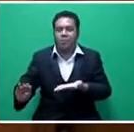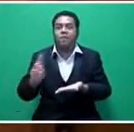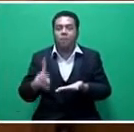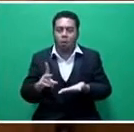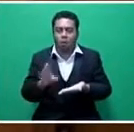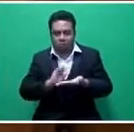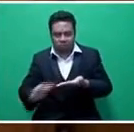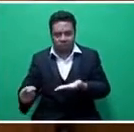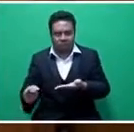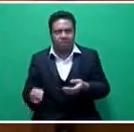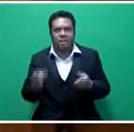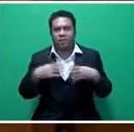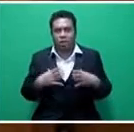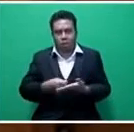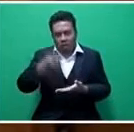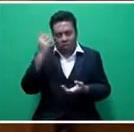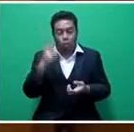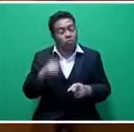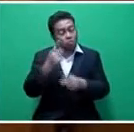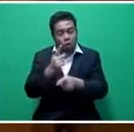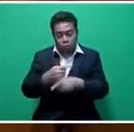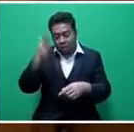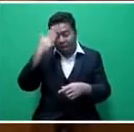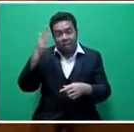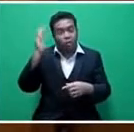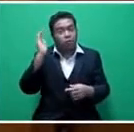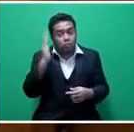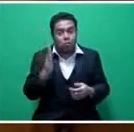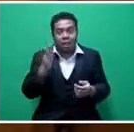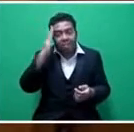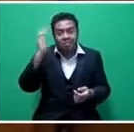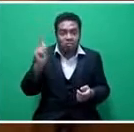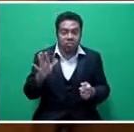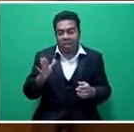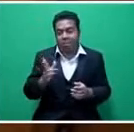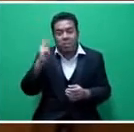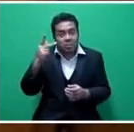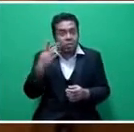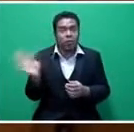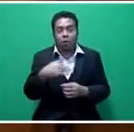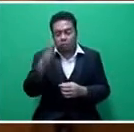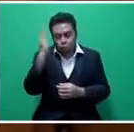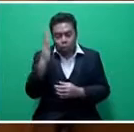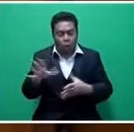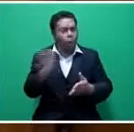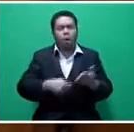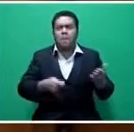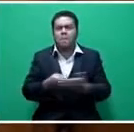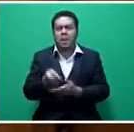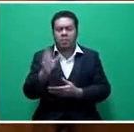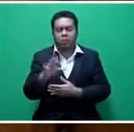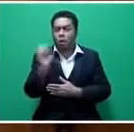and talking to the school managements and the heads of schools about the usage of these grants. Mr. Speaker, all the payment processes for the